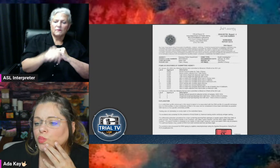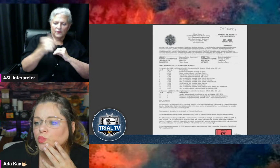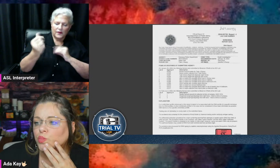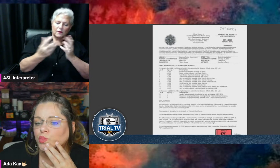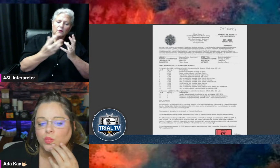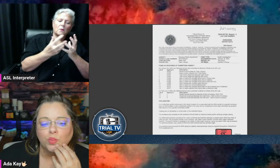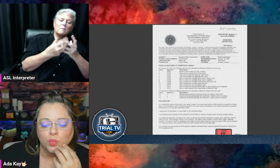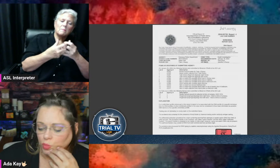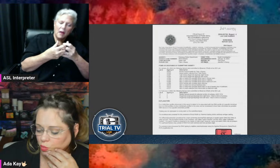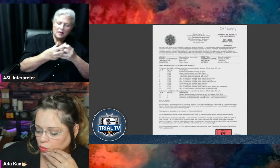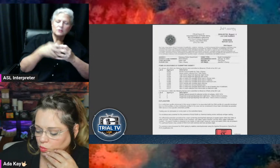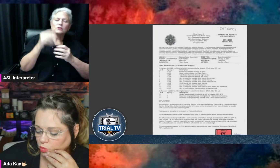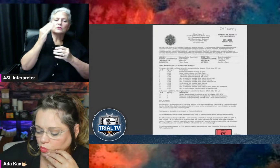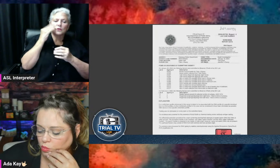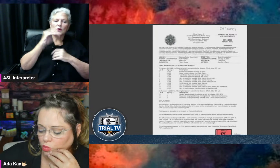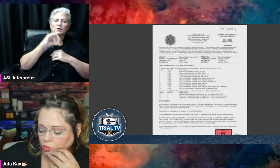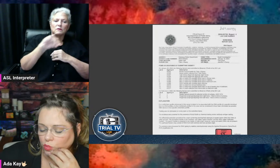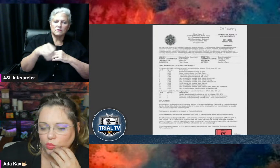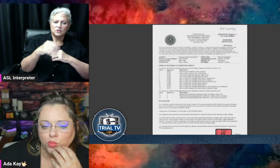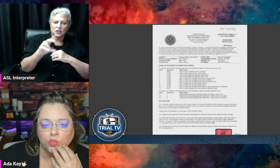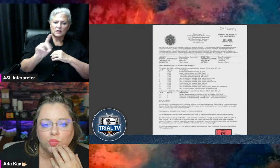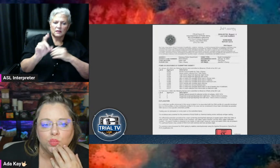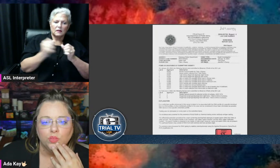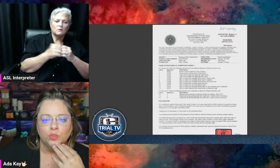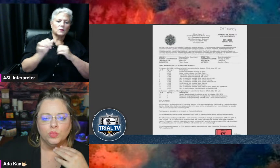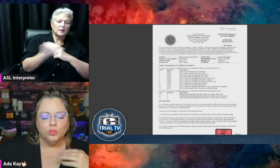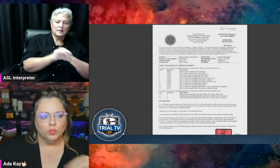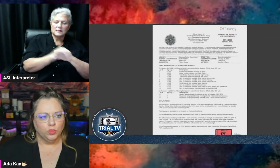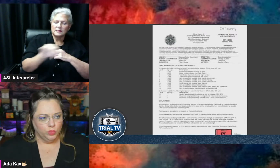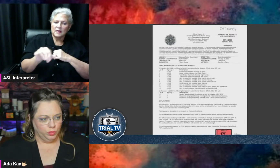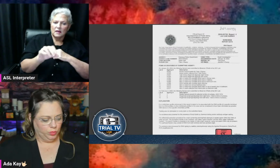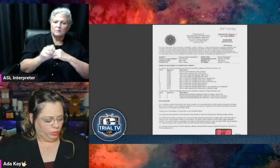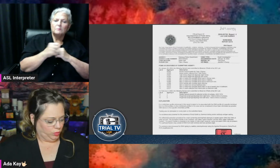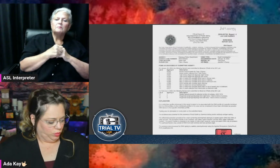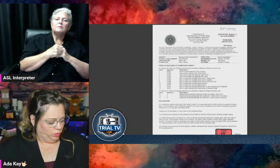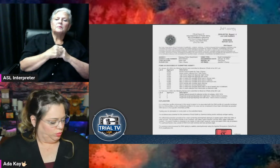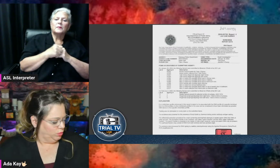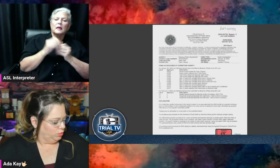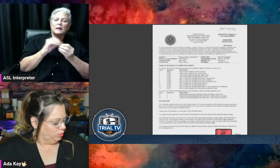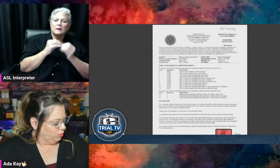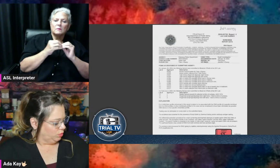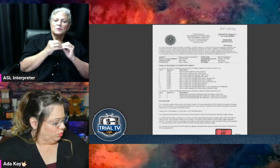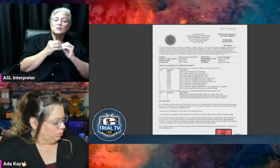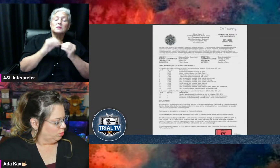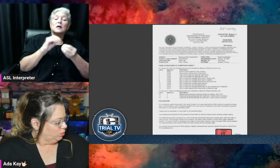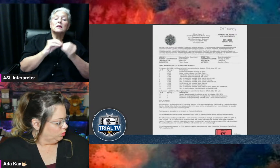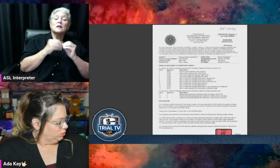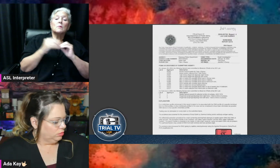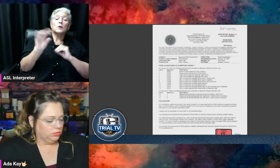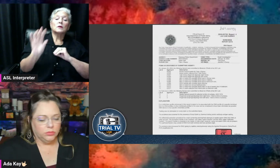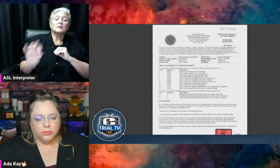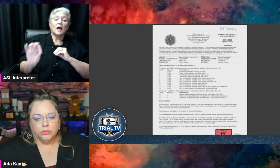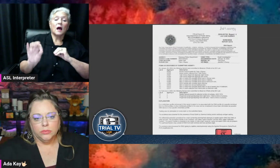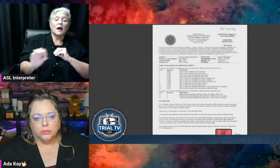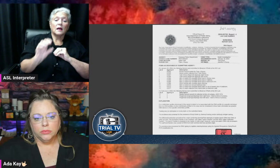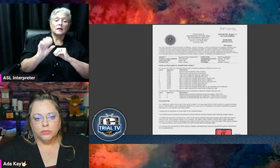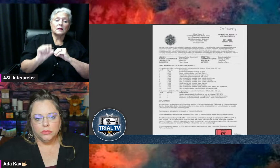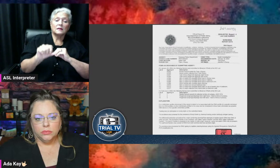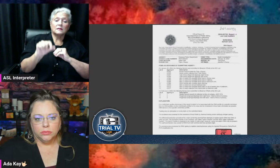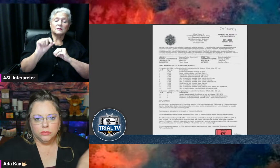of Jennifer Dazey with the same statistic. Okay, item number 9 was a swab from the bathroom